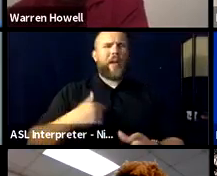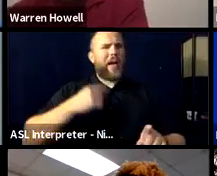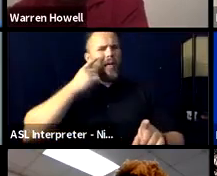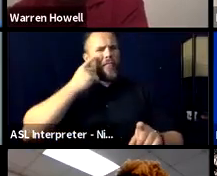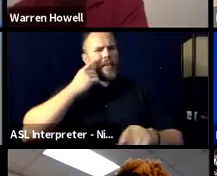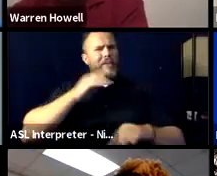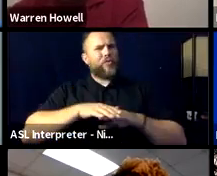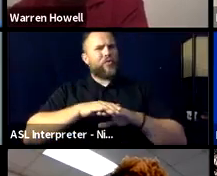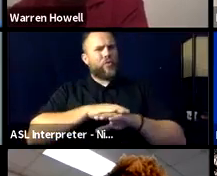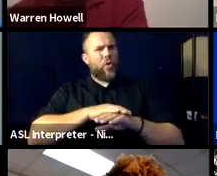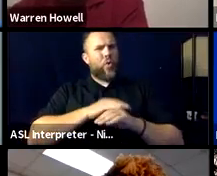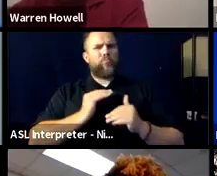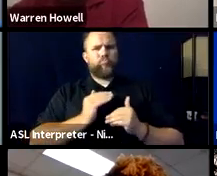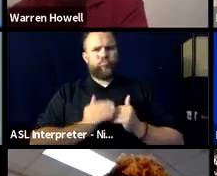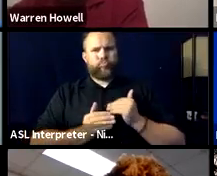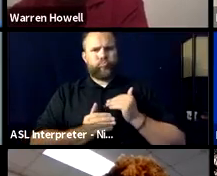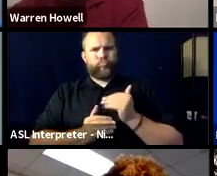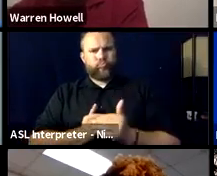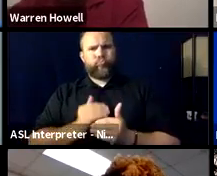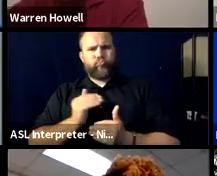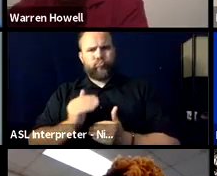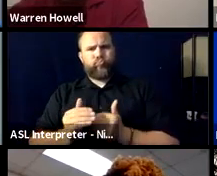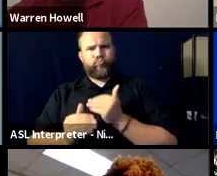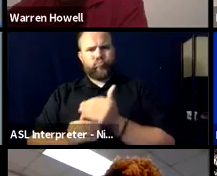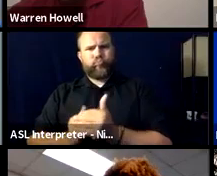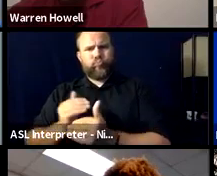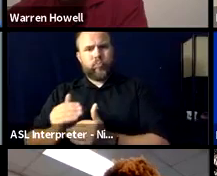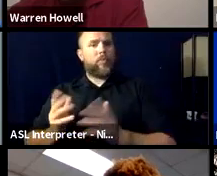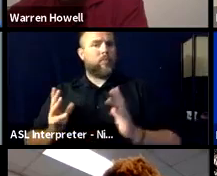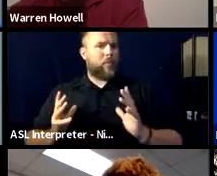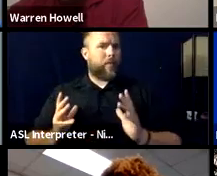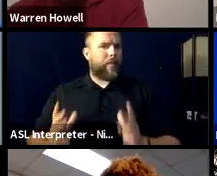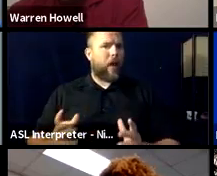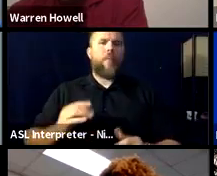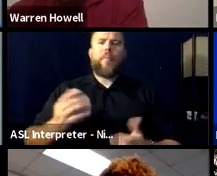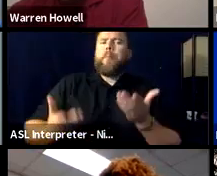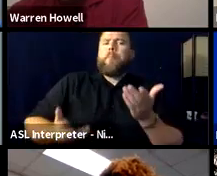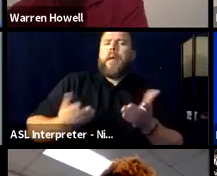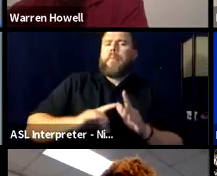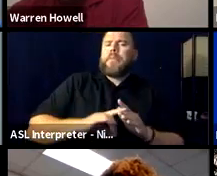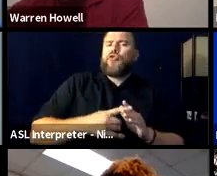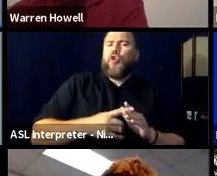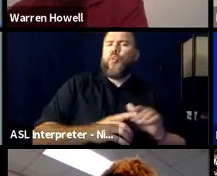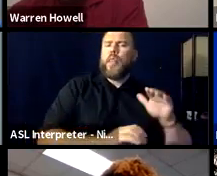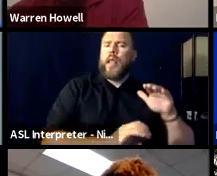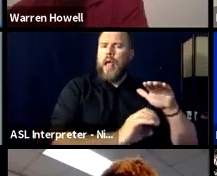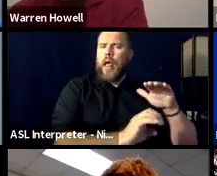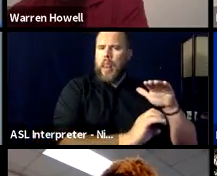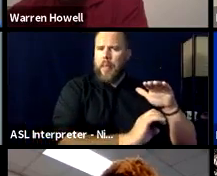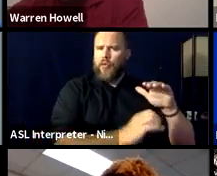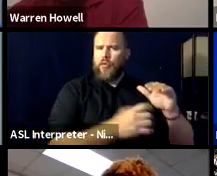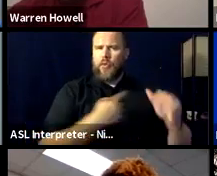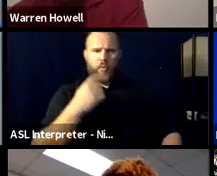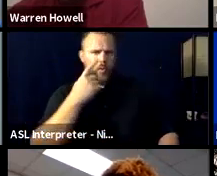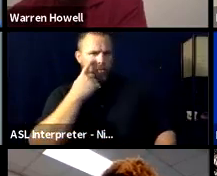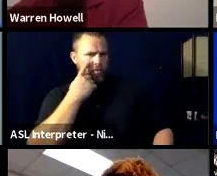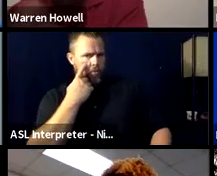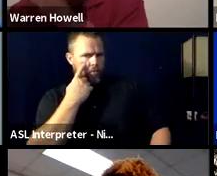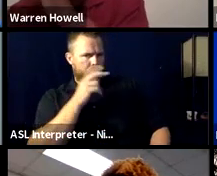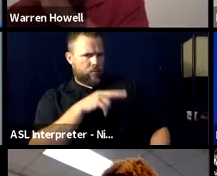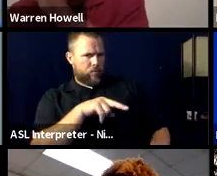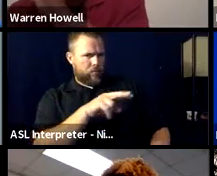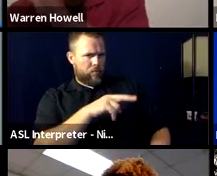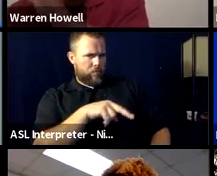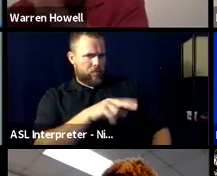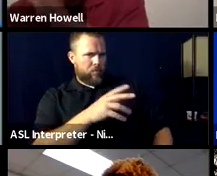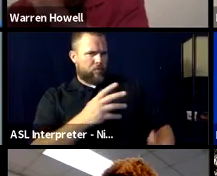sense that start one particular elementary school first. That way we can logistically take care of